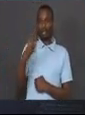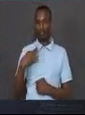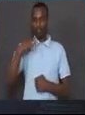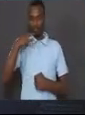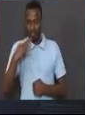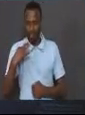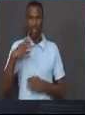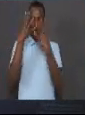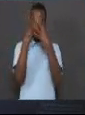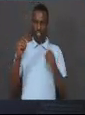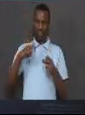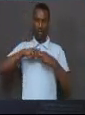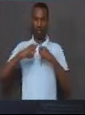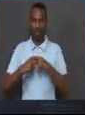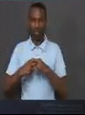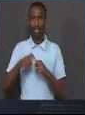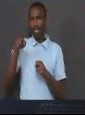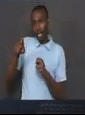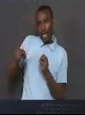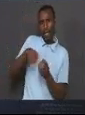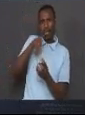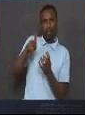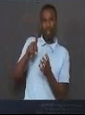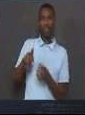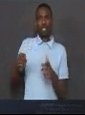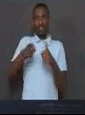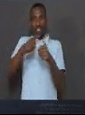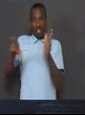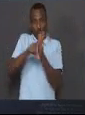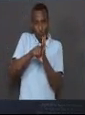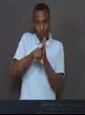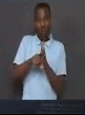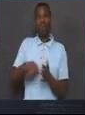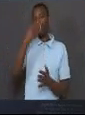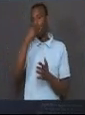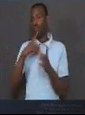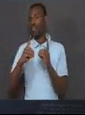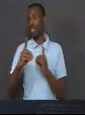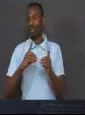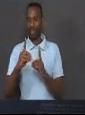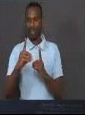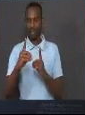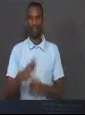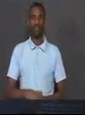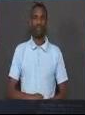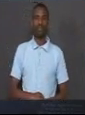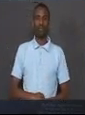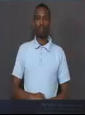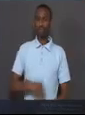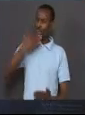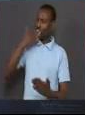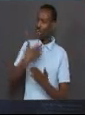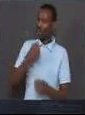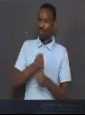and have applied it to solve problems involving the first law of